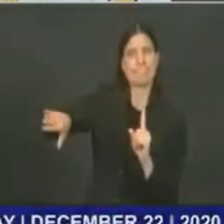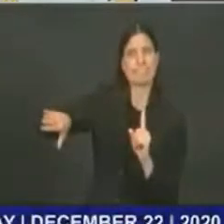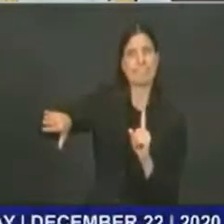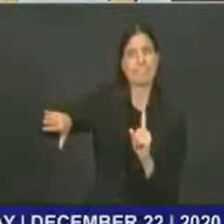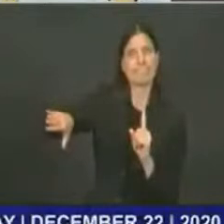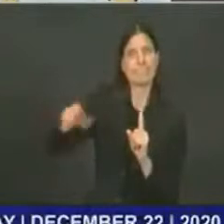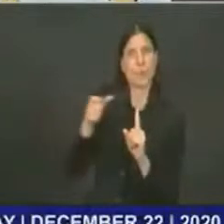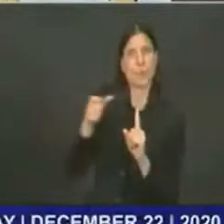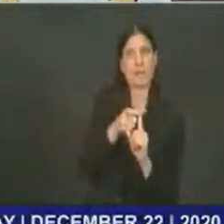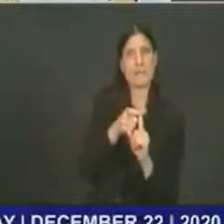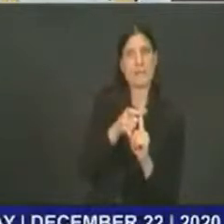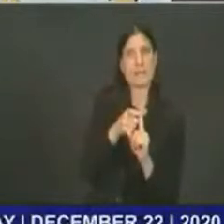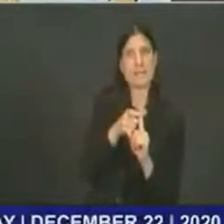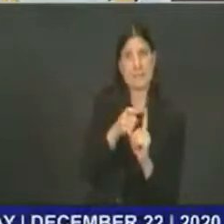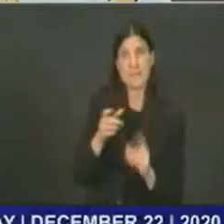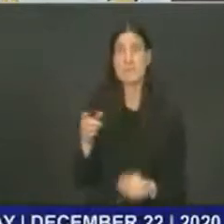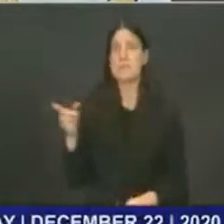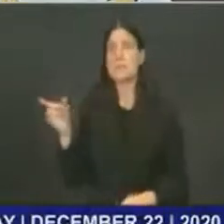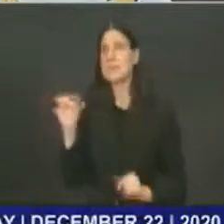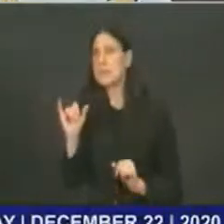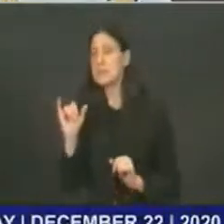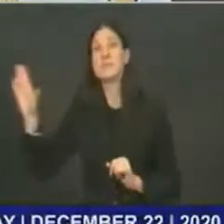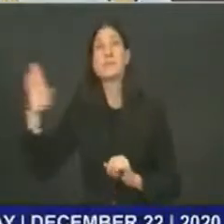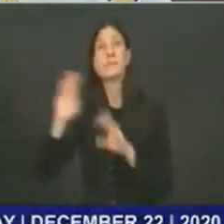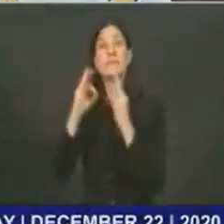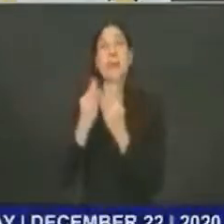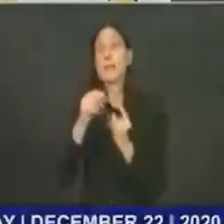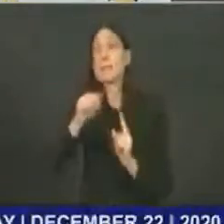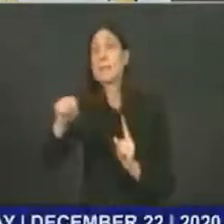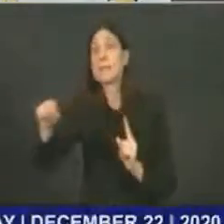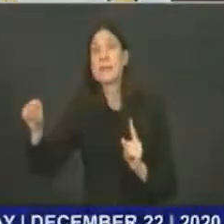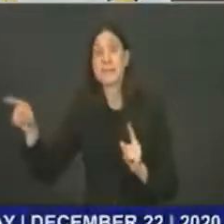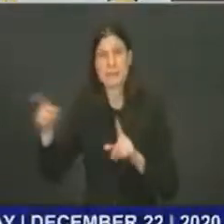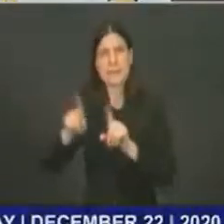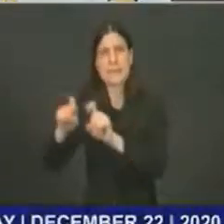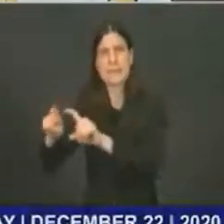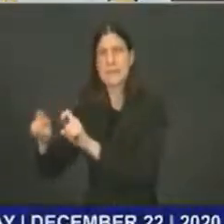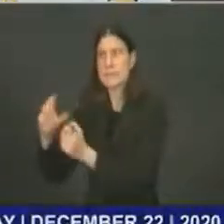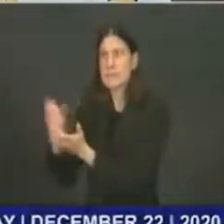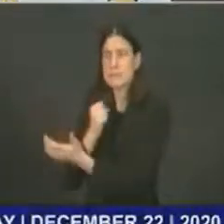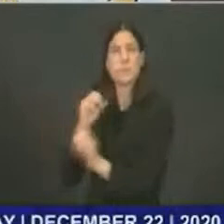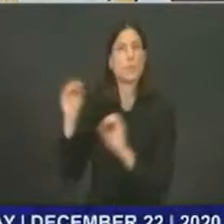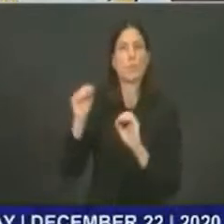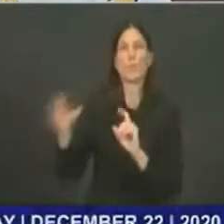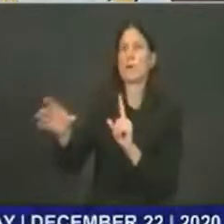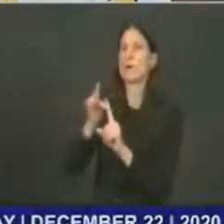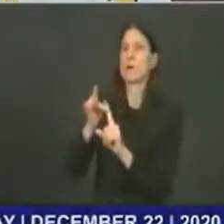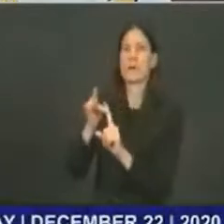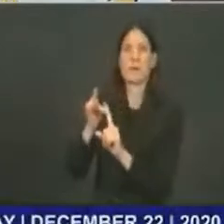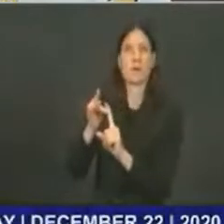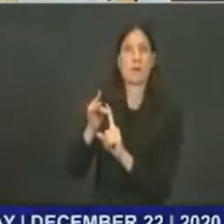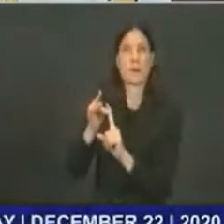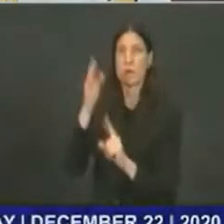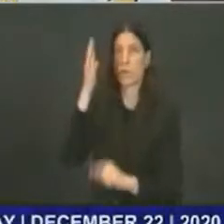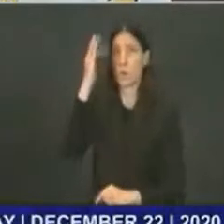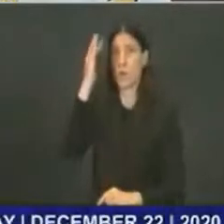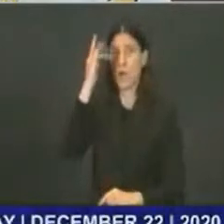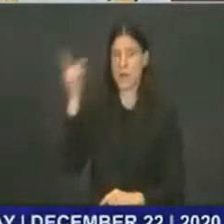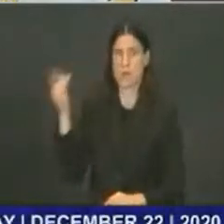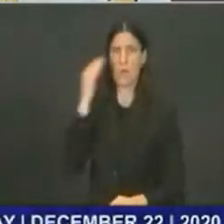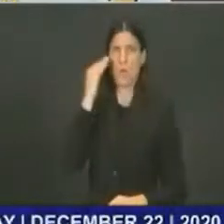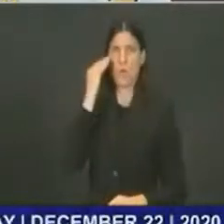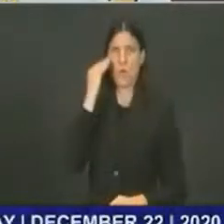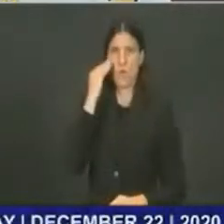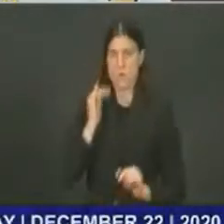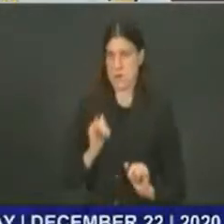tested positive since then because of that level of information we were able to have. So I was very touched by